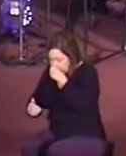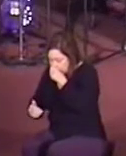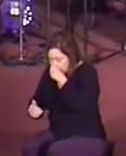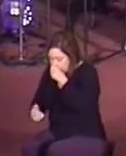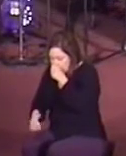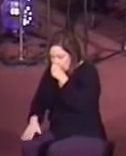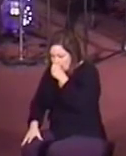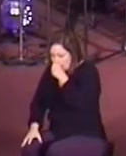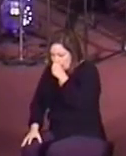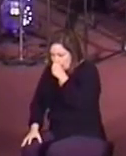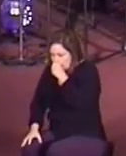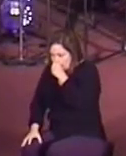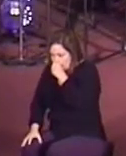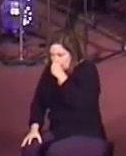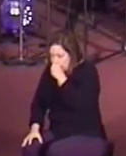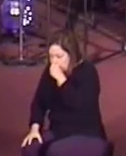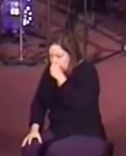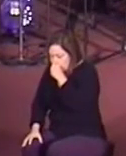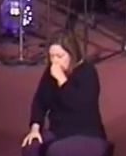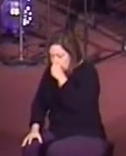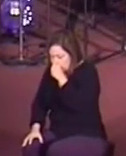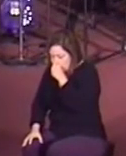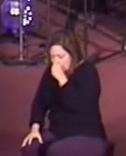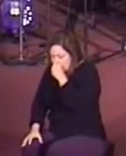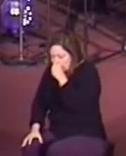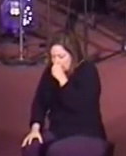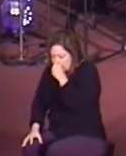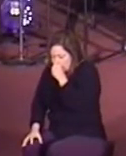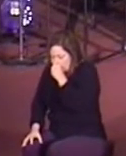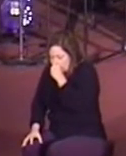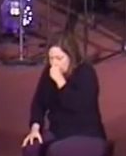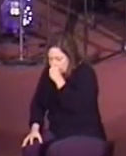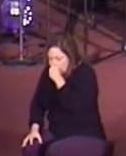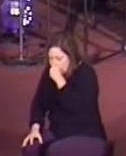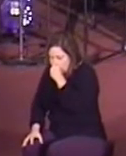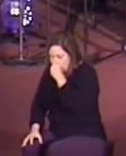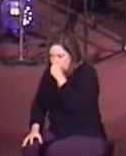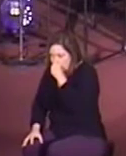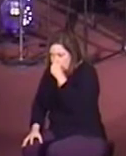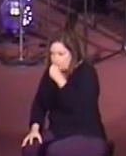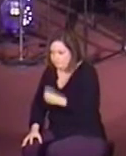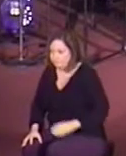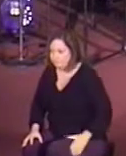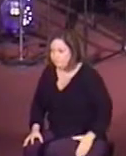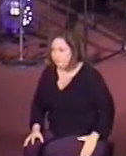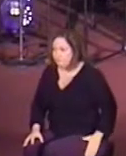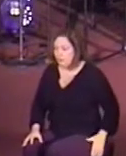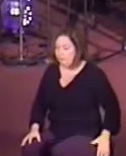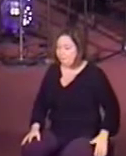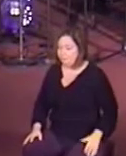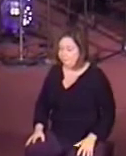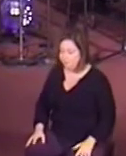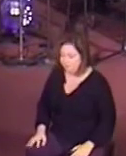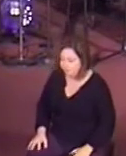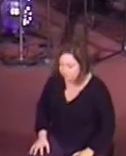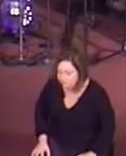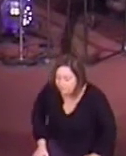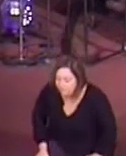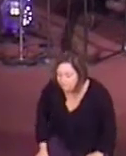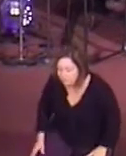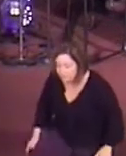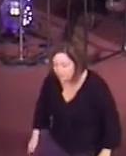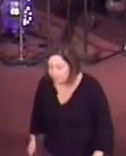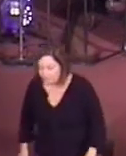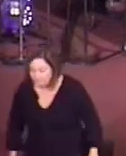shall drive you from men. Your dwelling shall be with the beasts of the field, and they shall make you eat grass